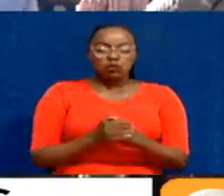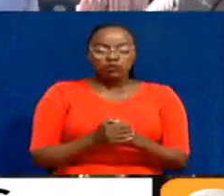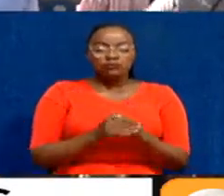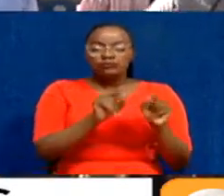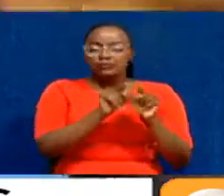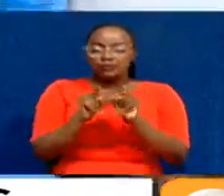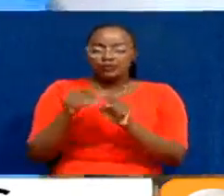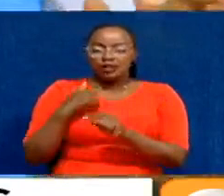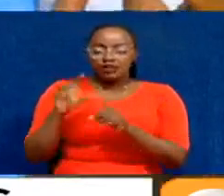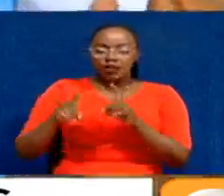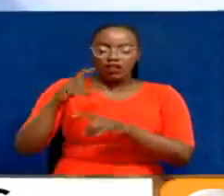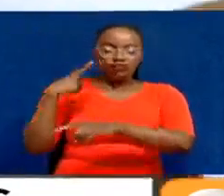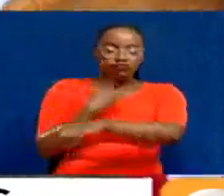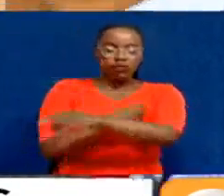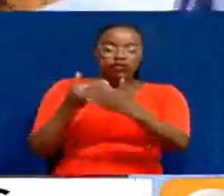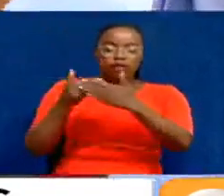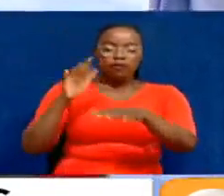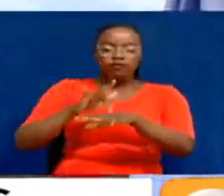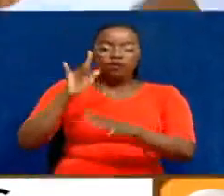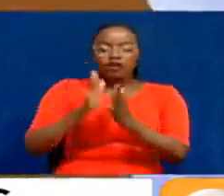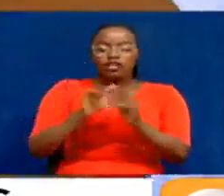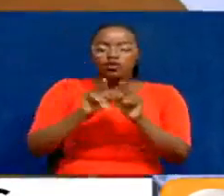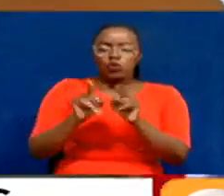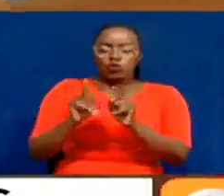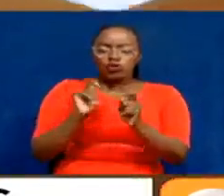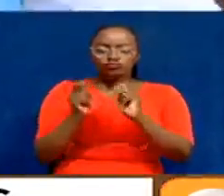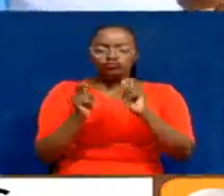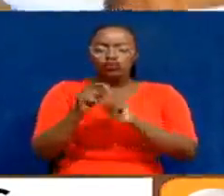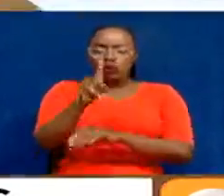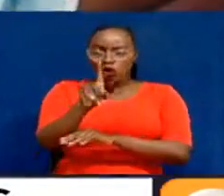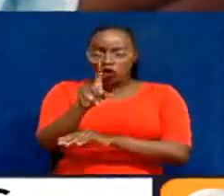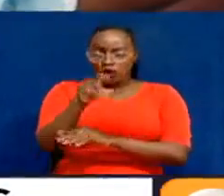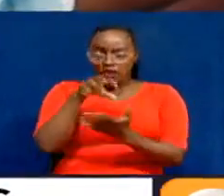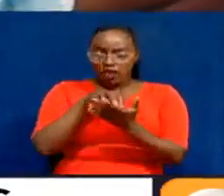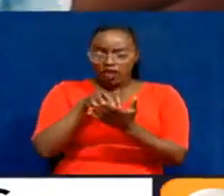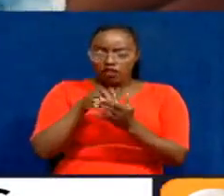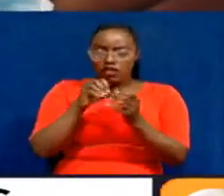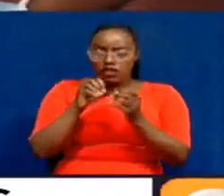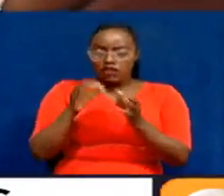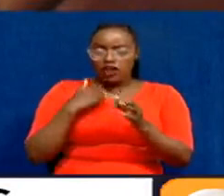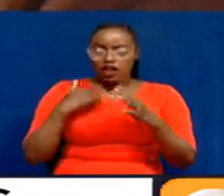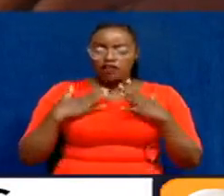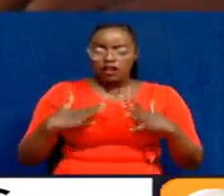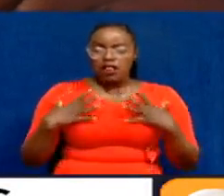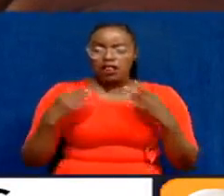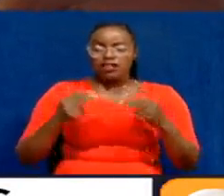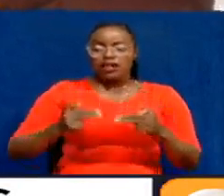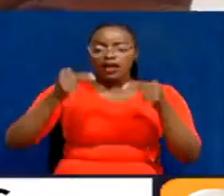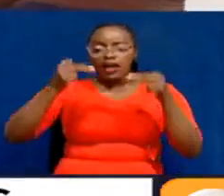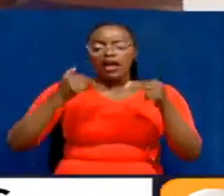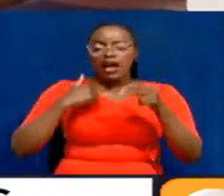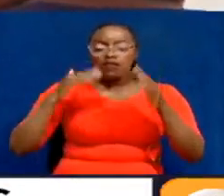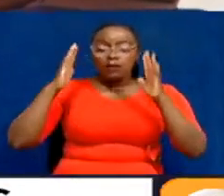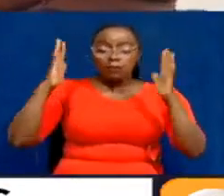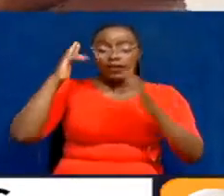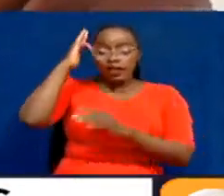Increased vaccination rates, previous infections and mutation capacity of the virus in the context of higher immunity levels being explained as